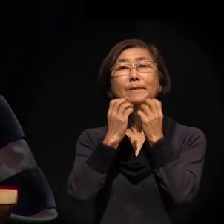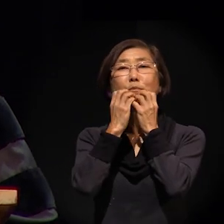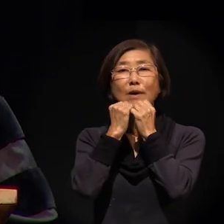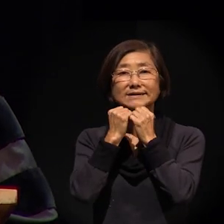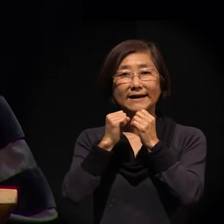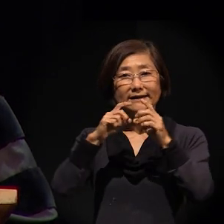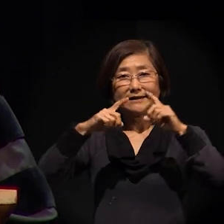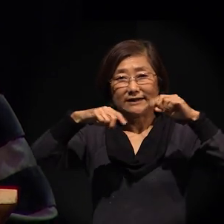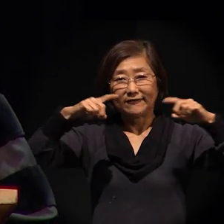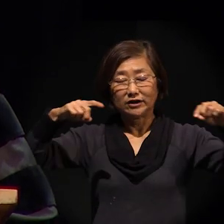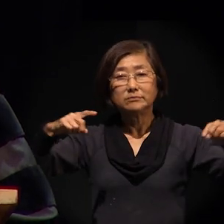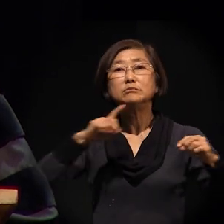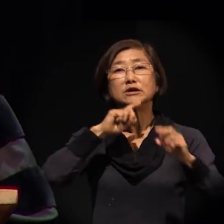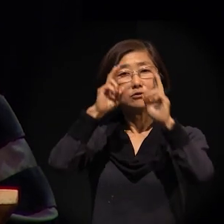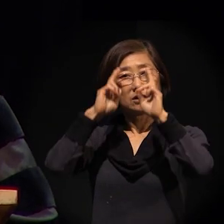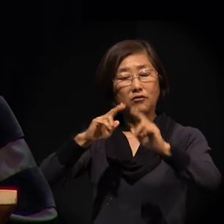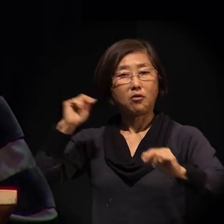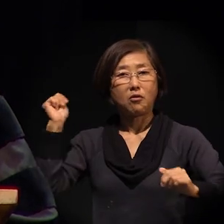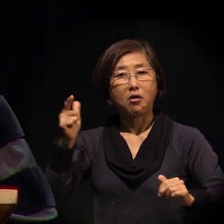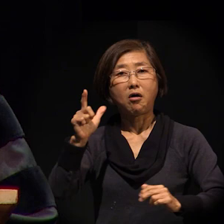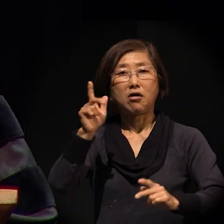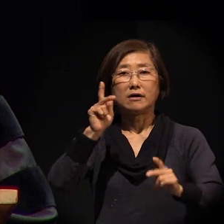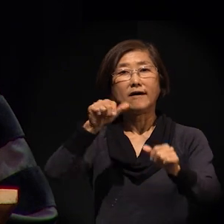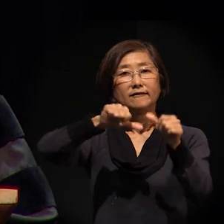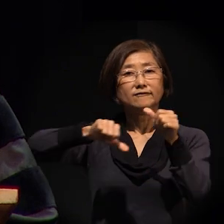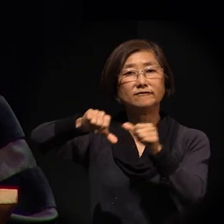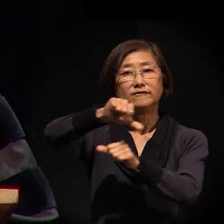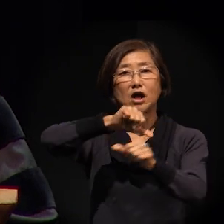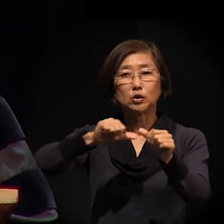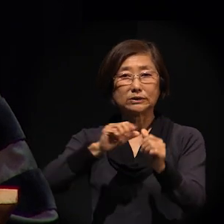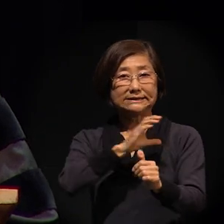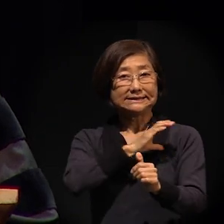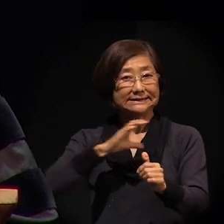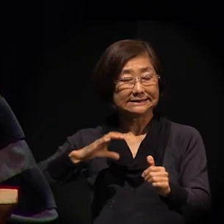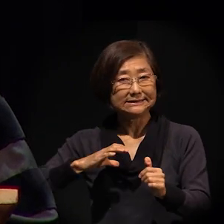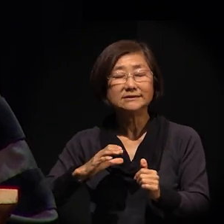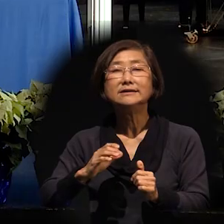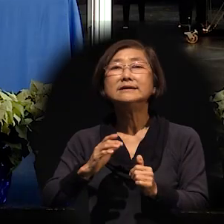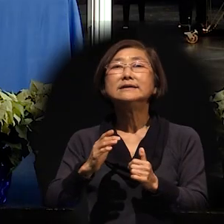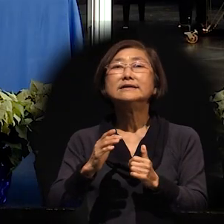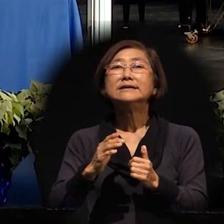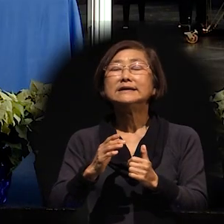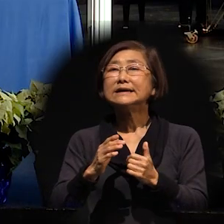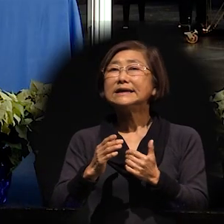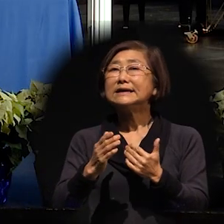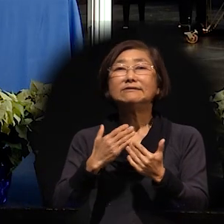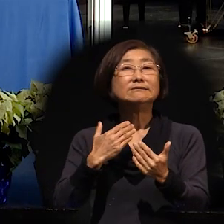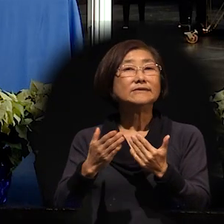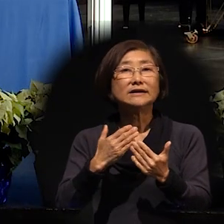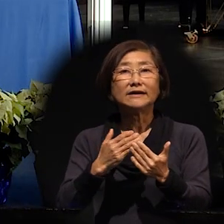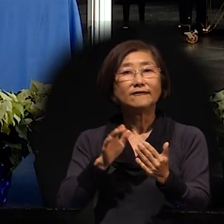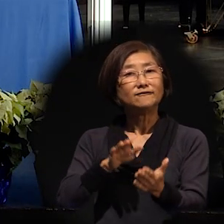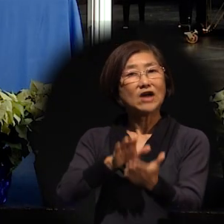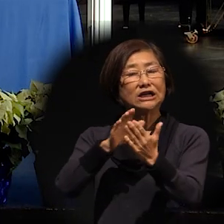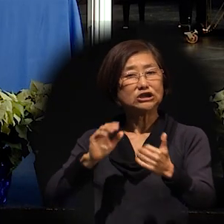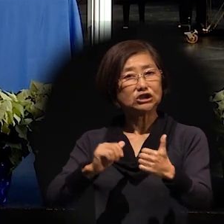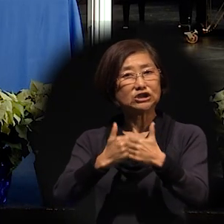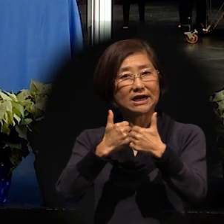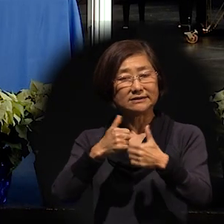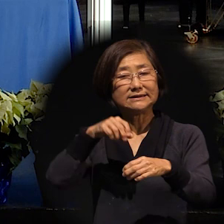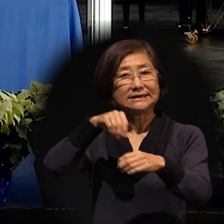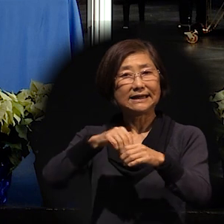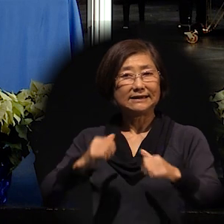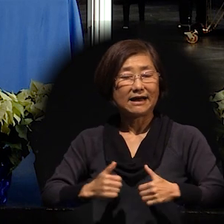this diversity and be respectful of all fellow citizens. You will undoubtedly